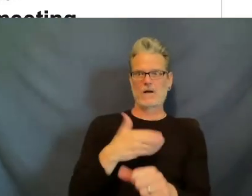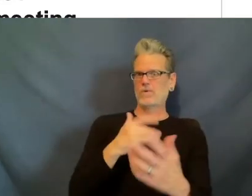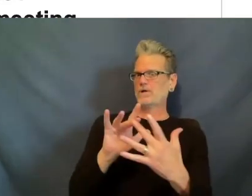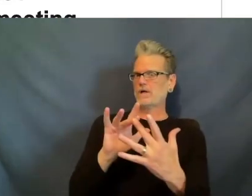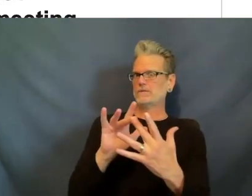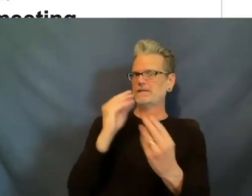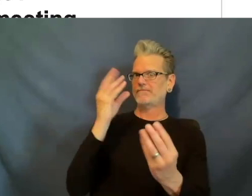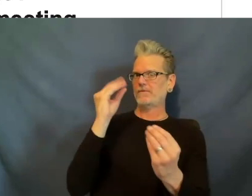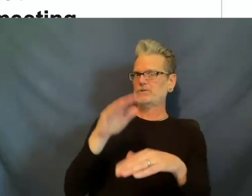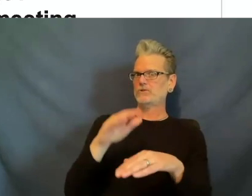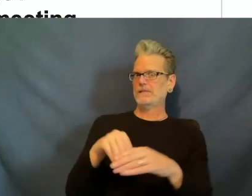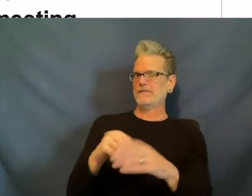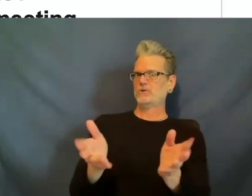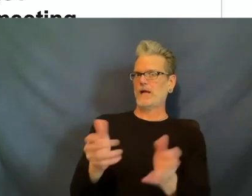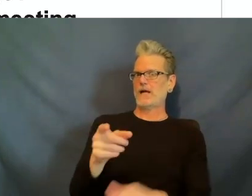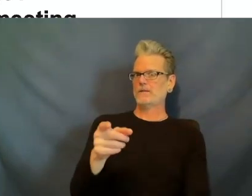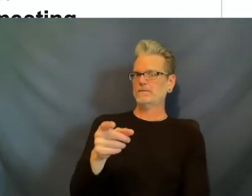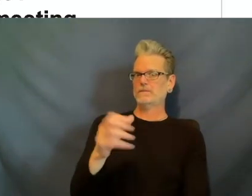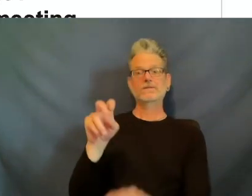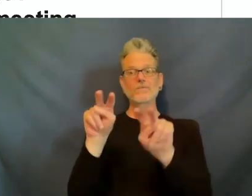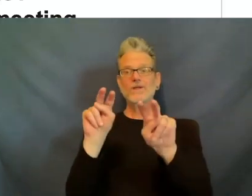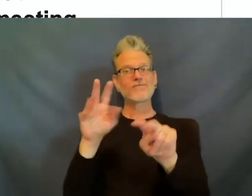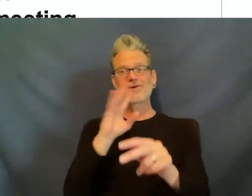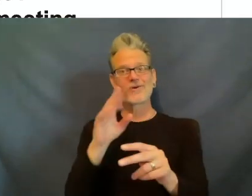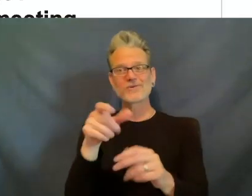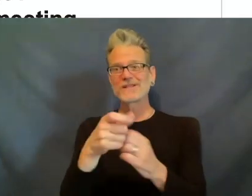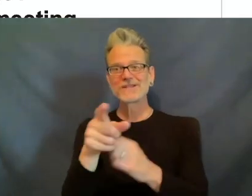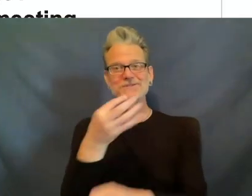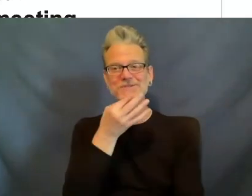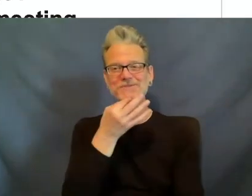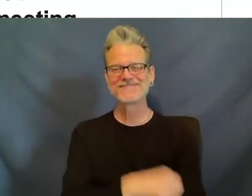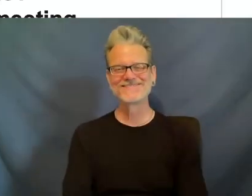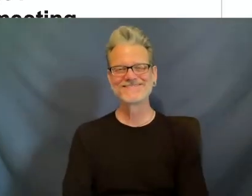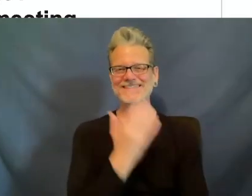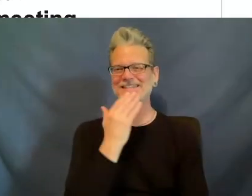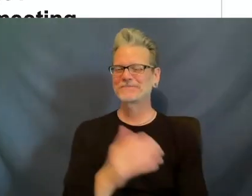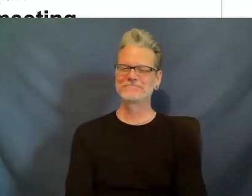in the chat, and we look forward to talking with you soon. Thank you.